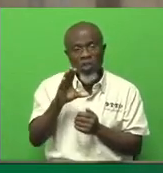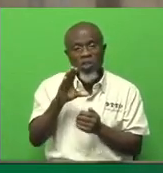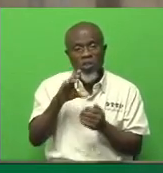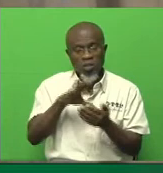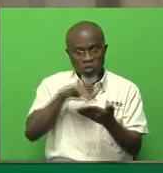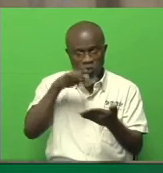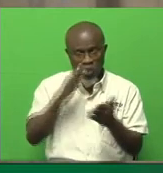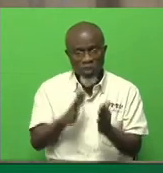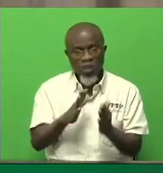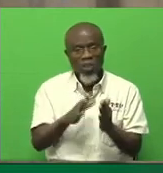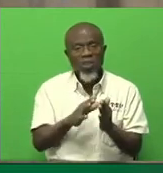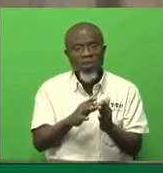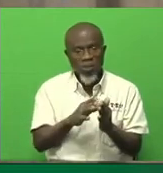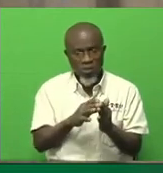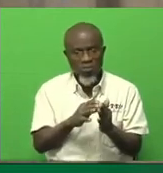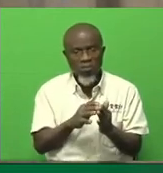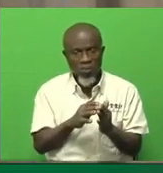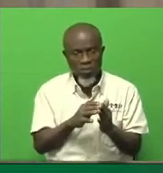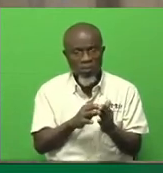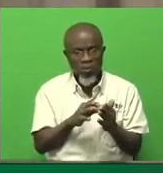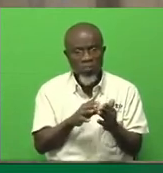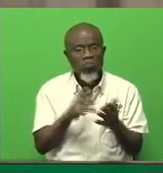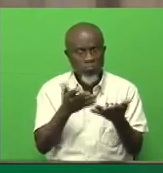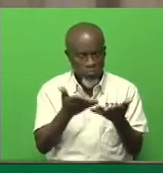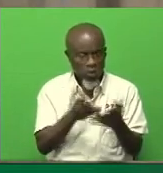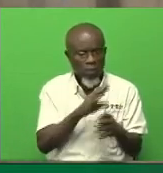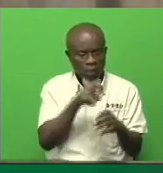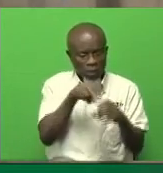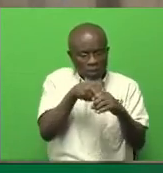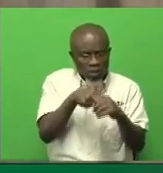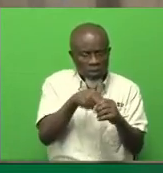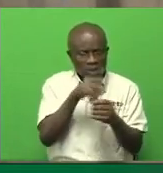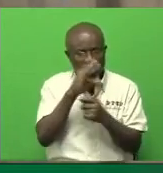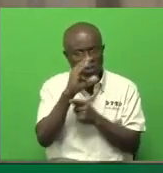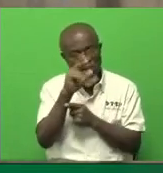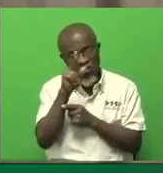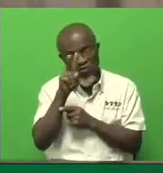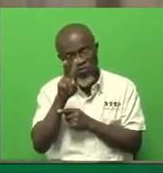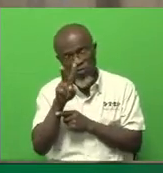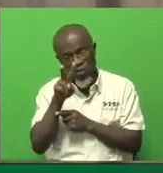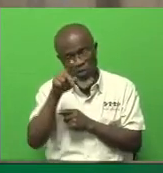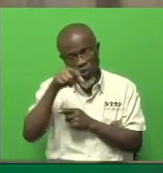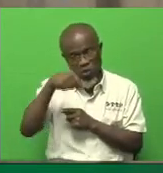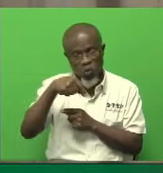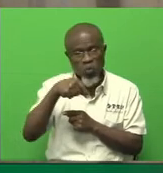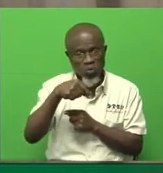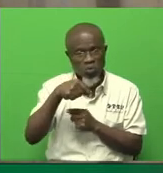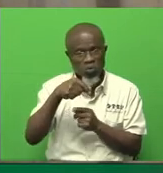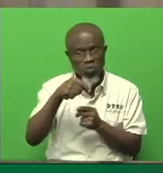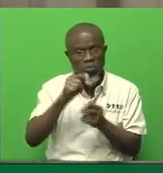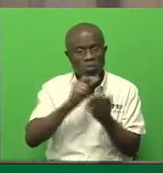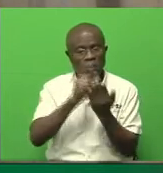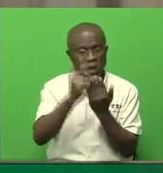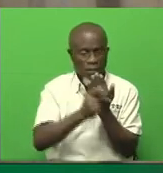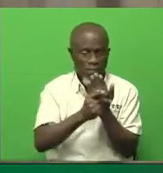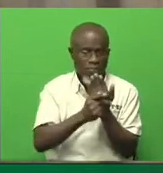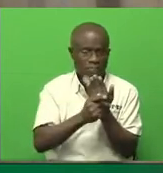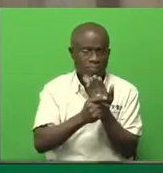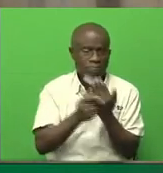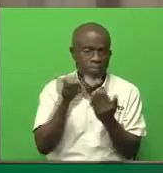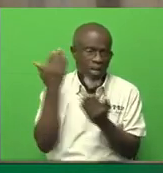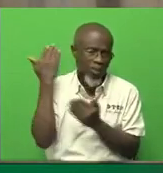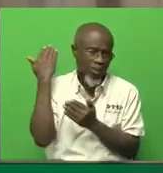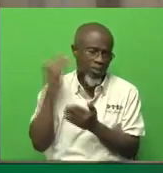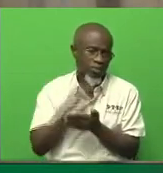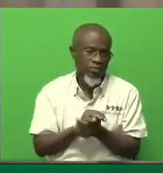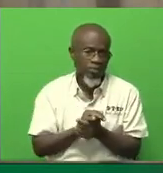in the cvq offerings at the secondary school level imagine how many more could have participated if we could